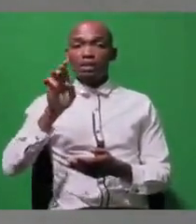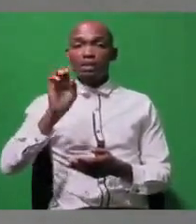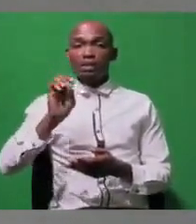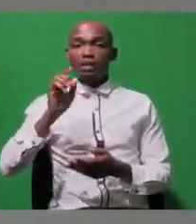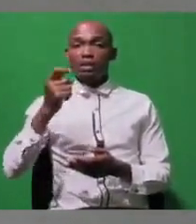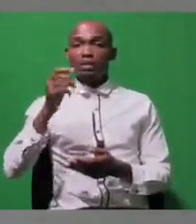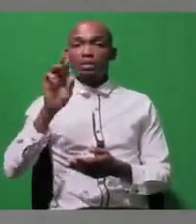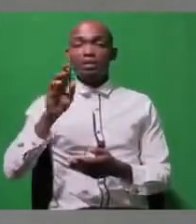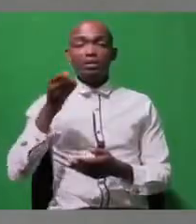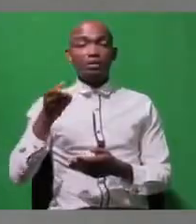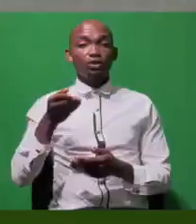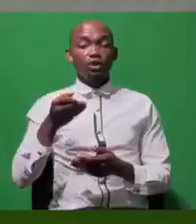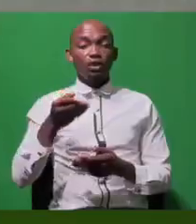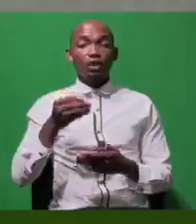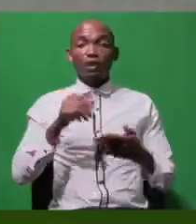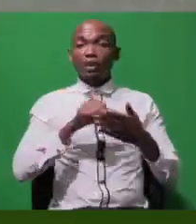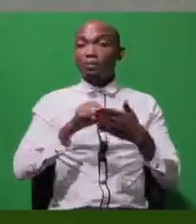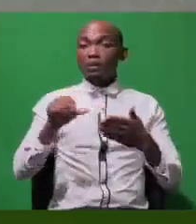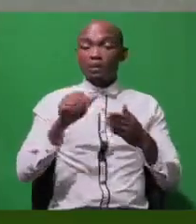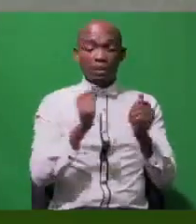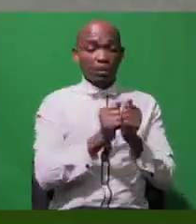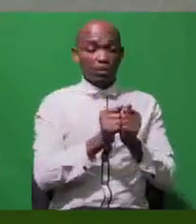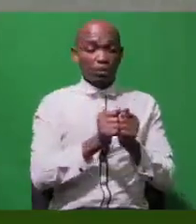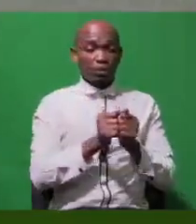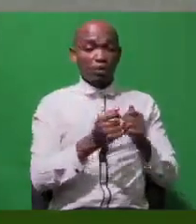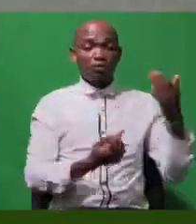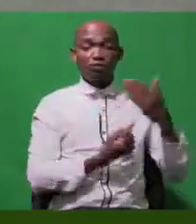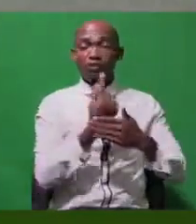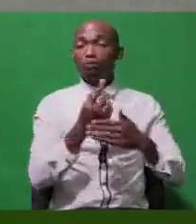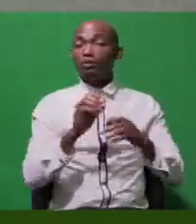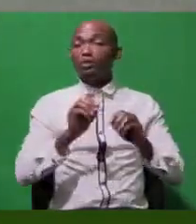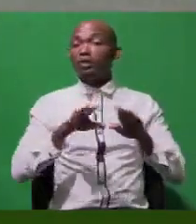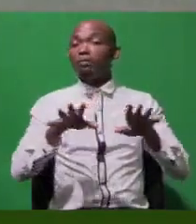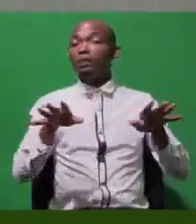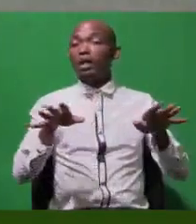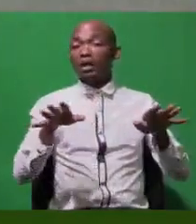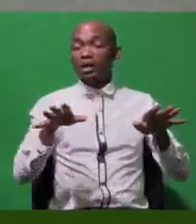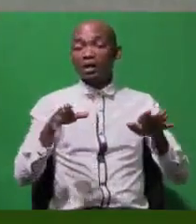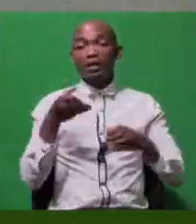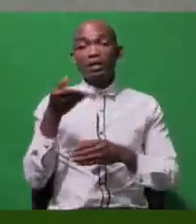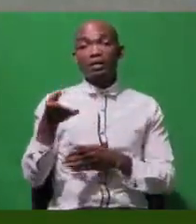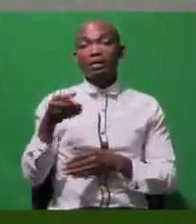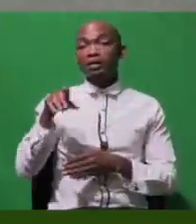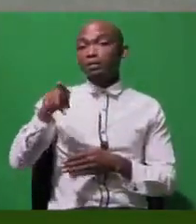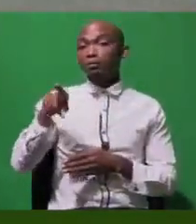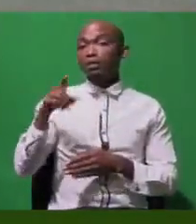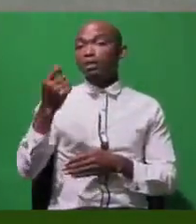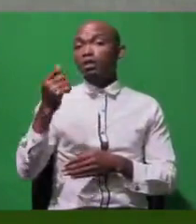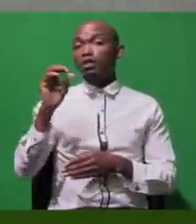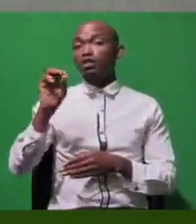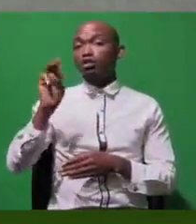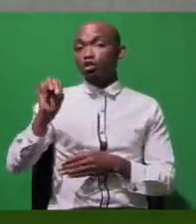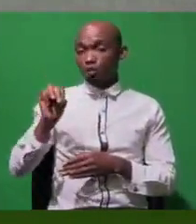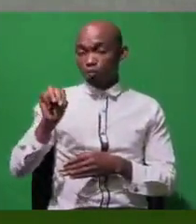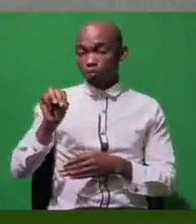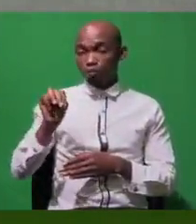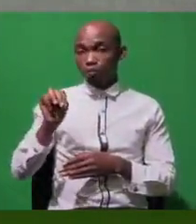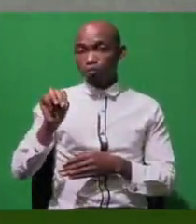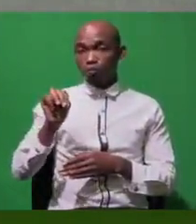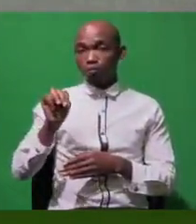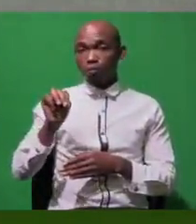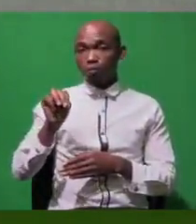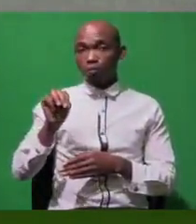we purchase the good from supplier. The supplier is known as a P. Tom. The